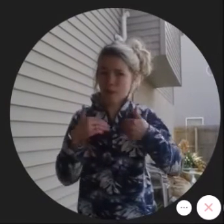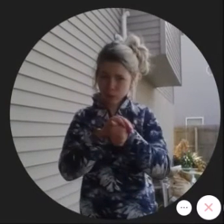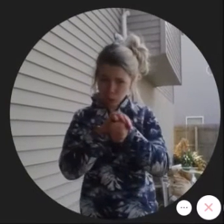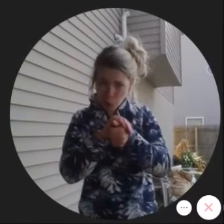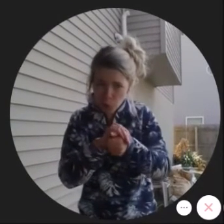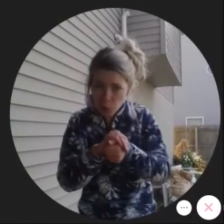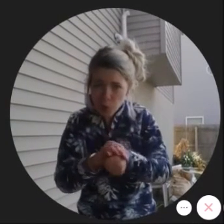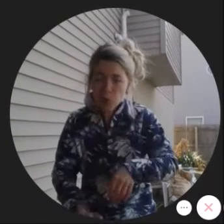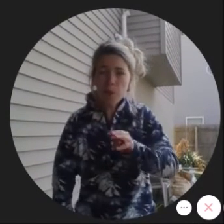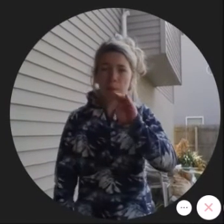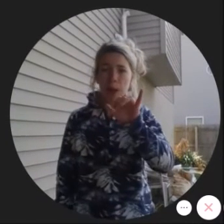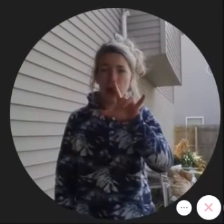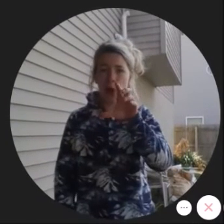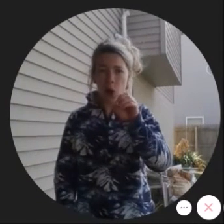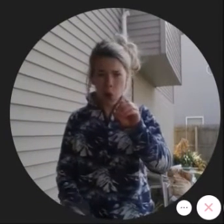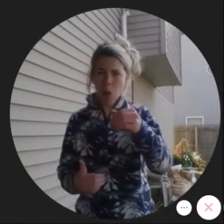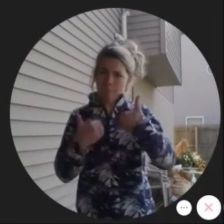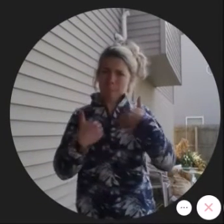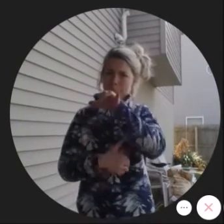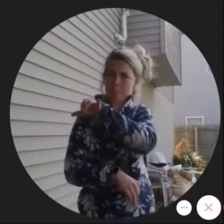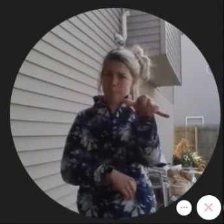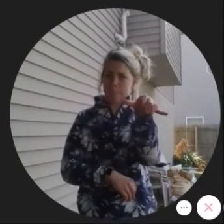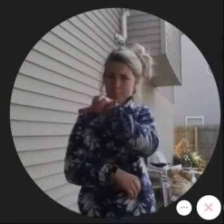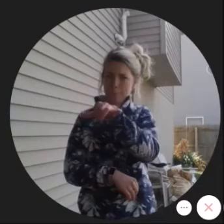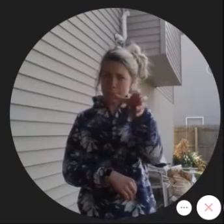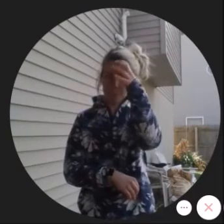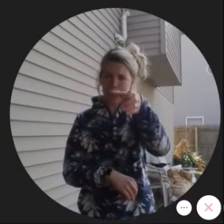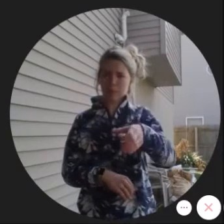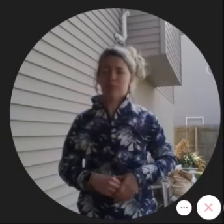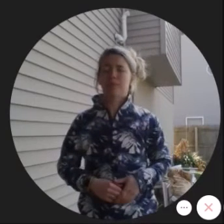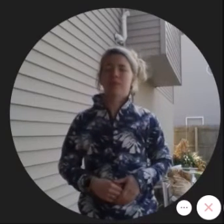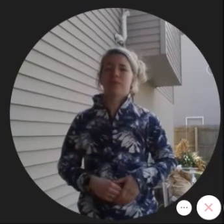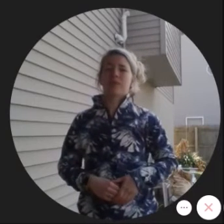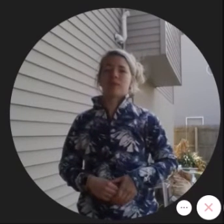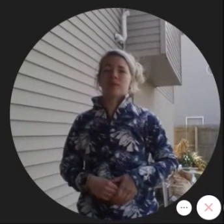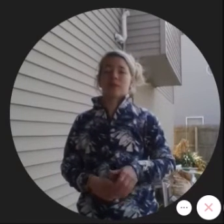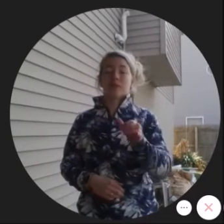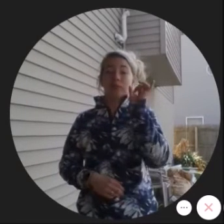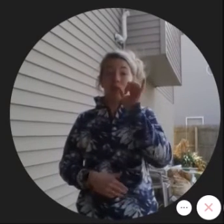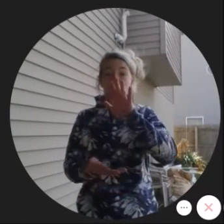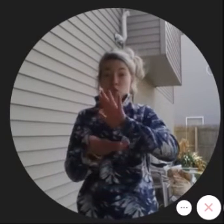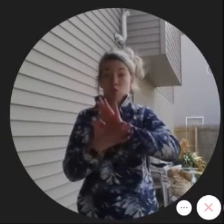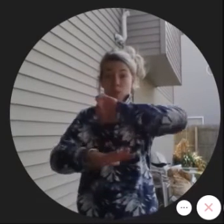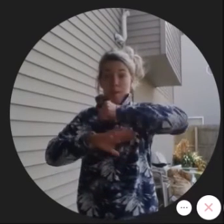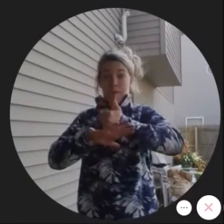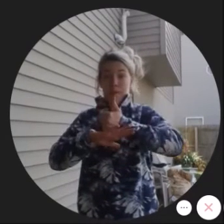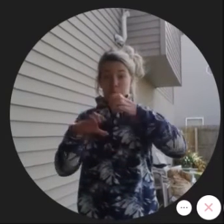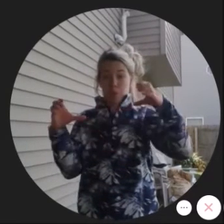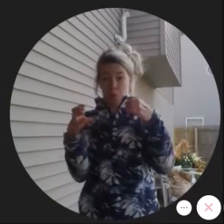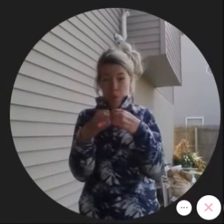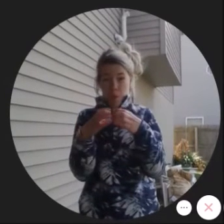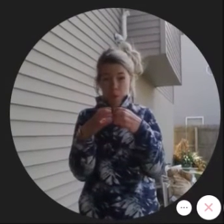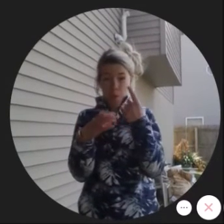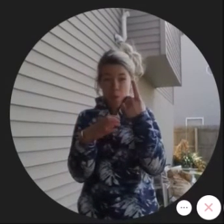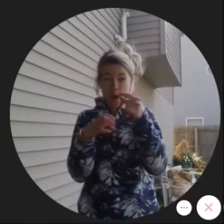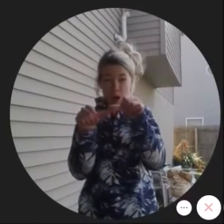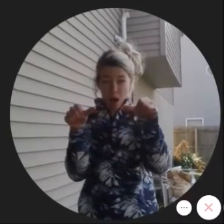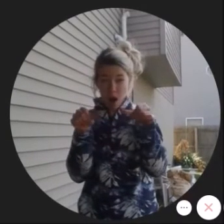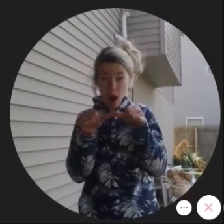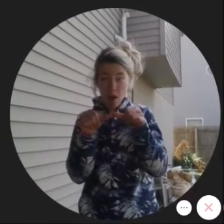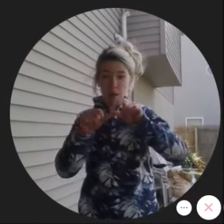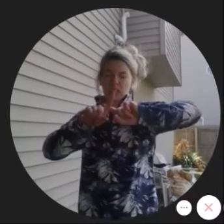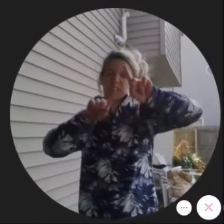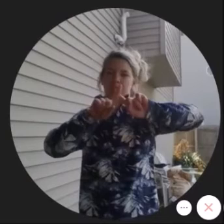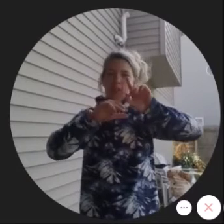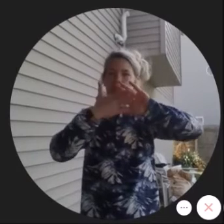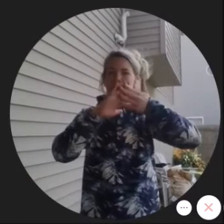Some have elementary school, and they have animals there, like the turtle in the elementary dorm. So that school was set